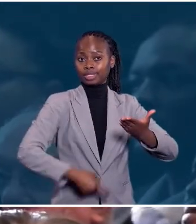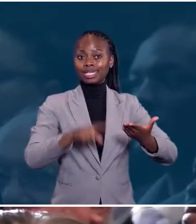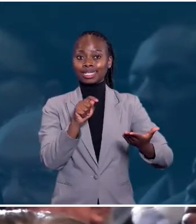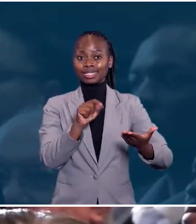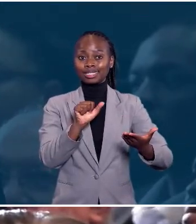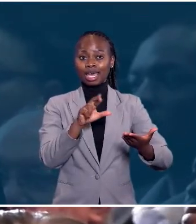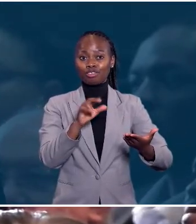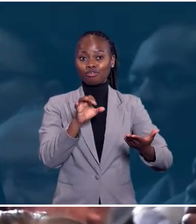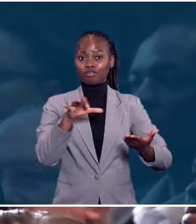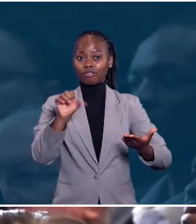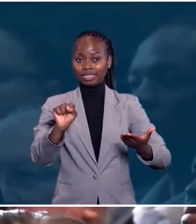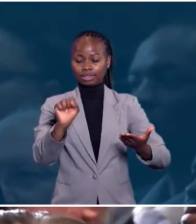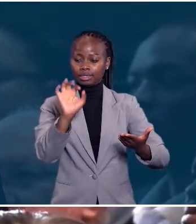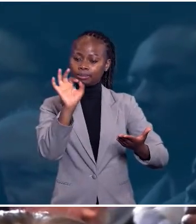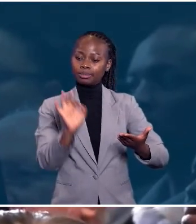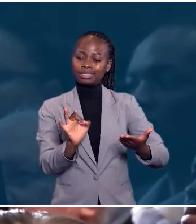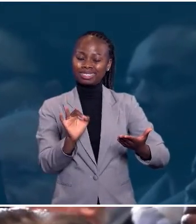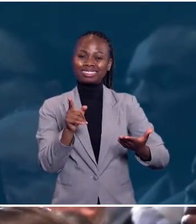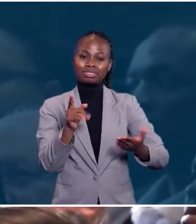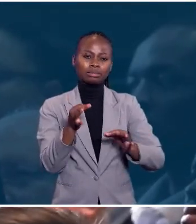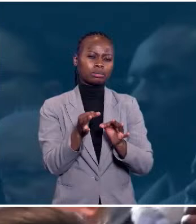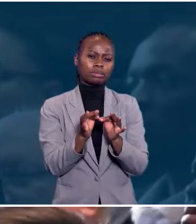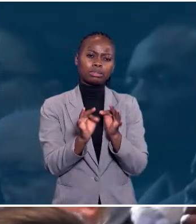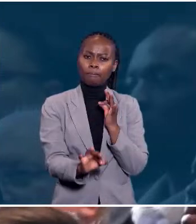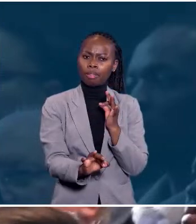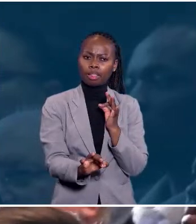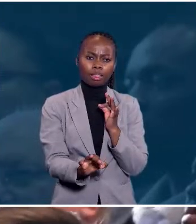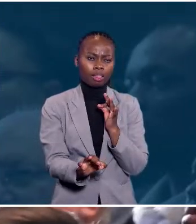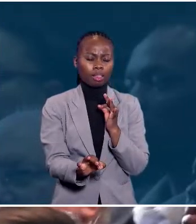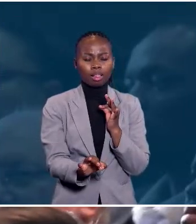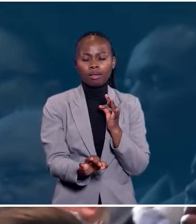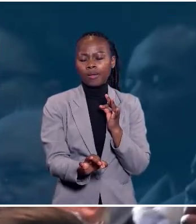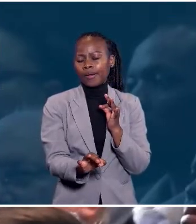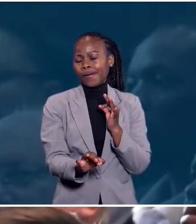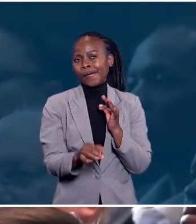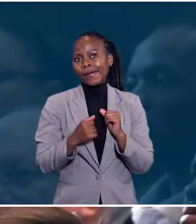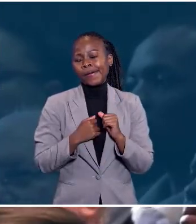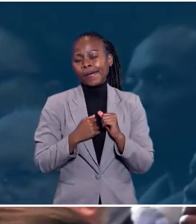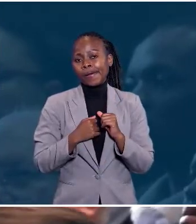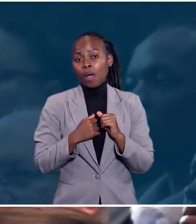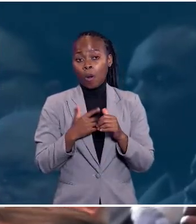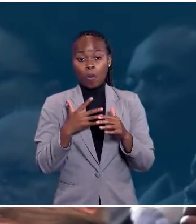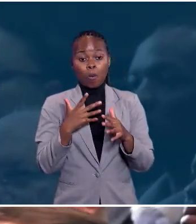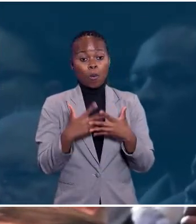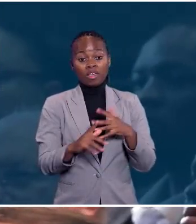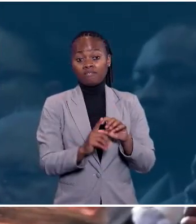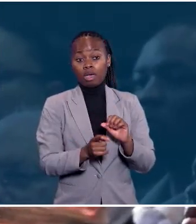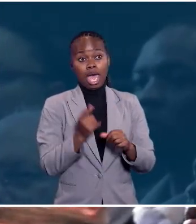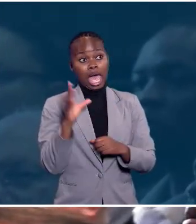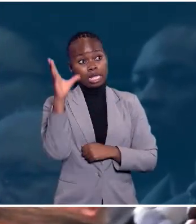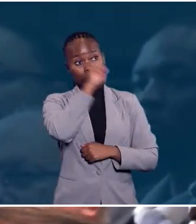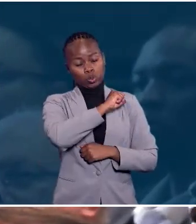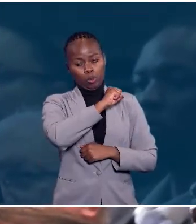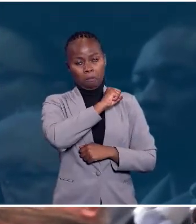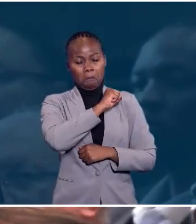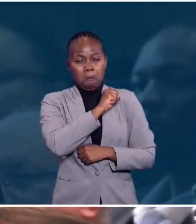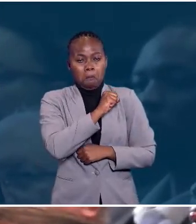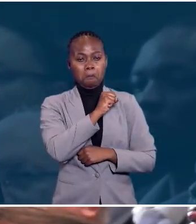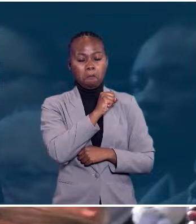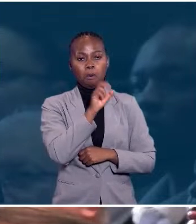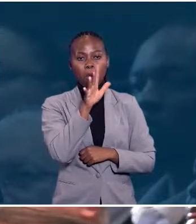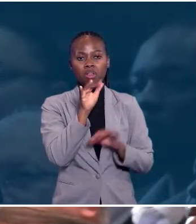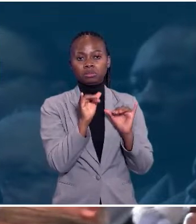be permanent, so whatever change we've made on those assumptions, they stay there